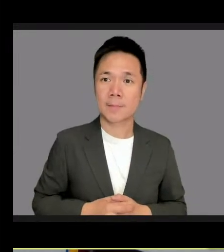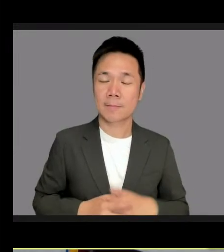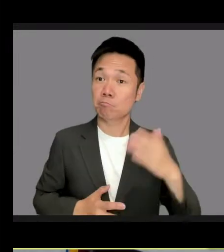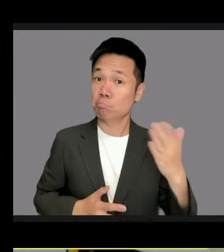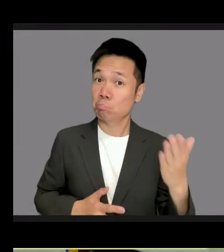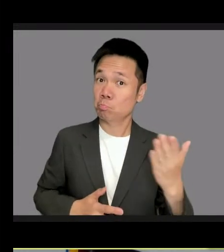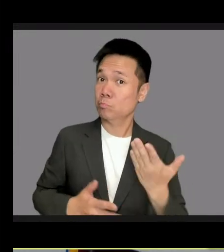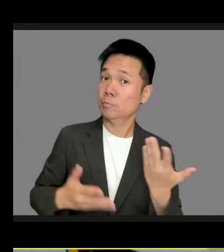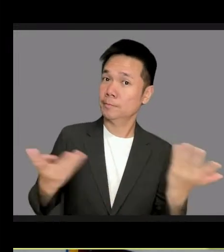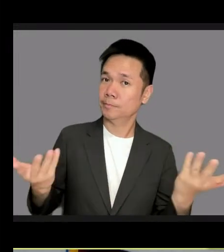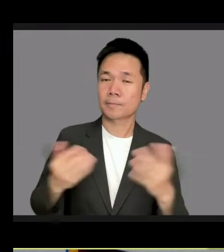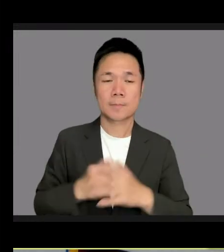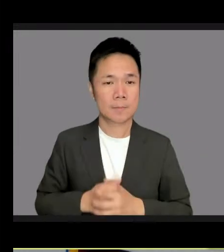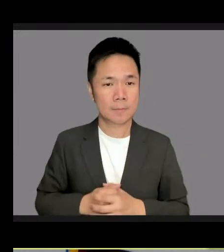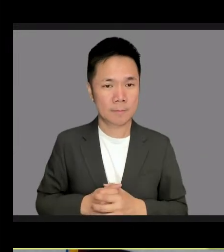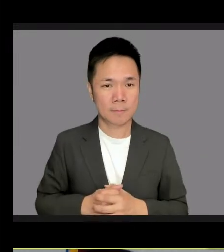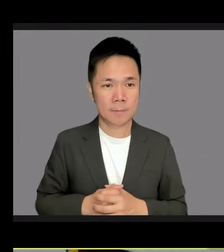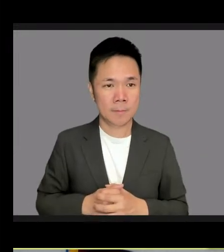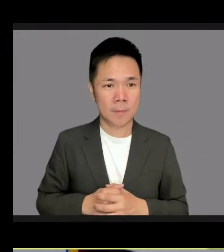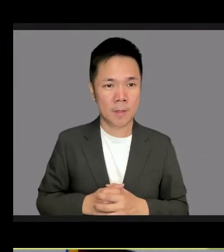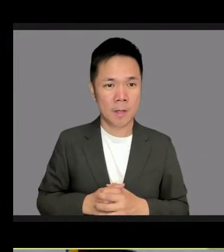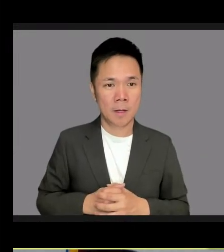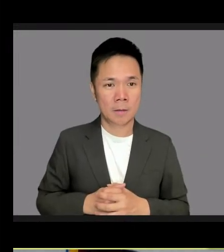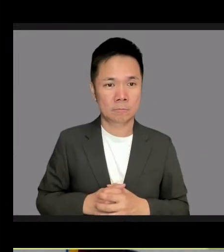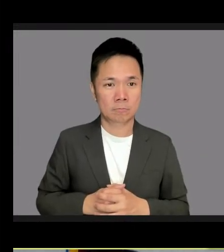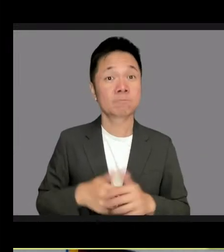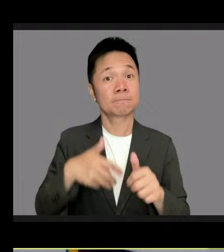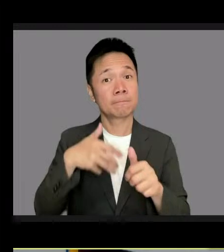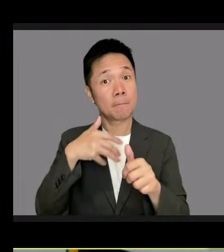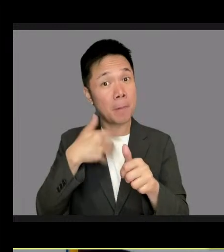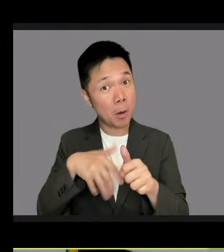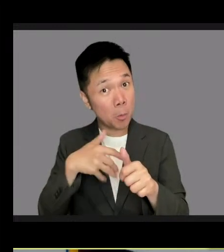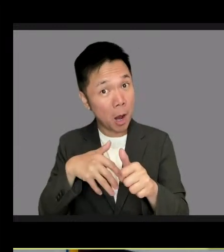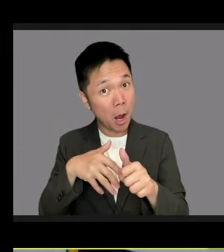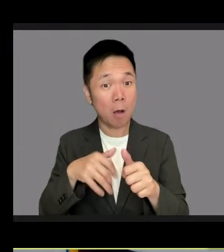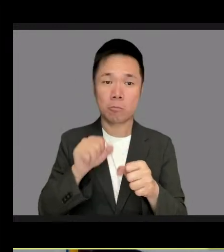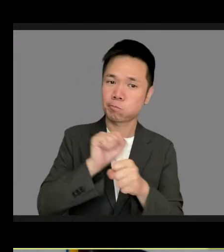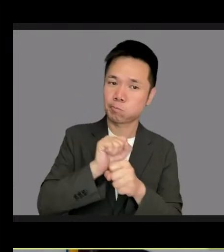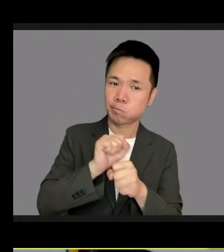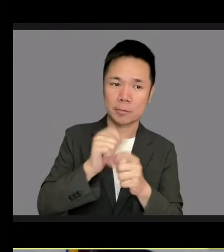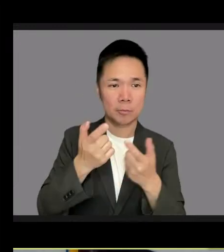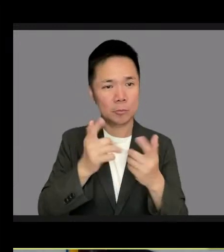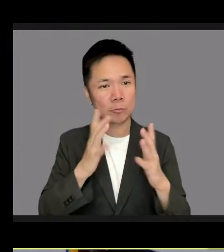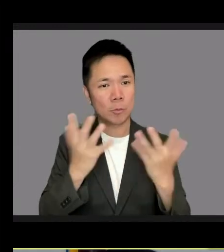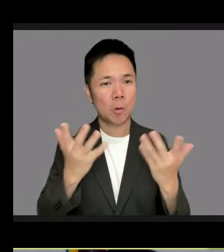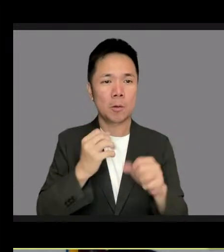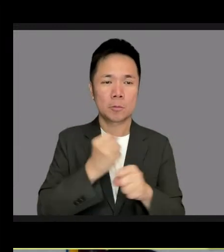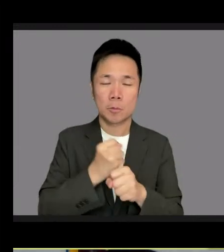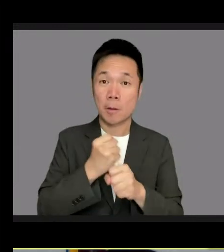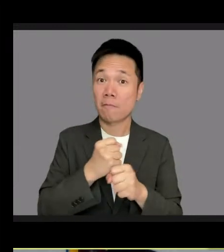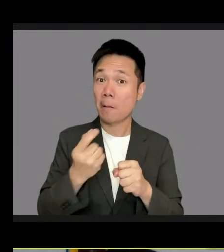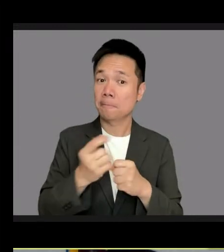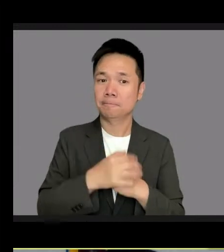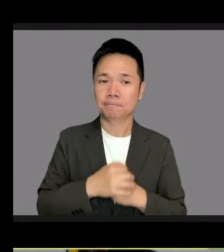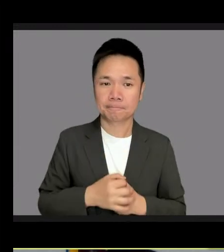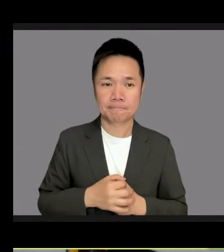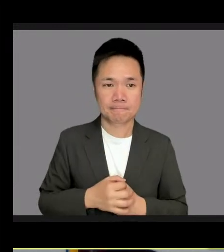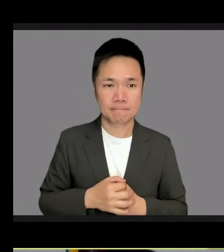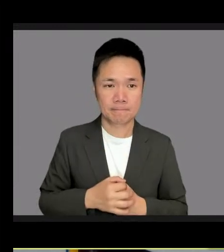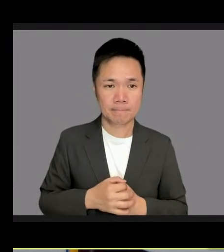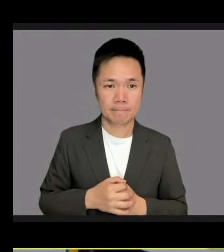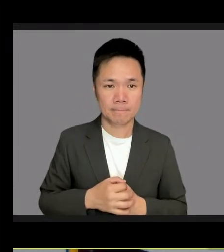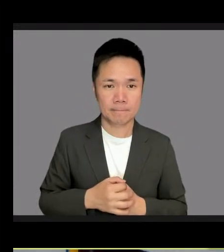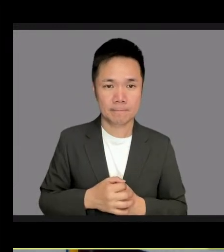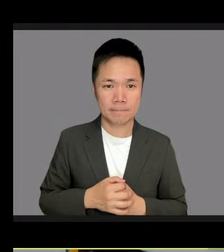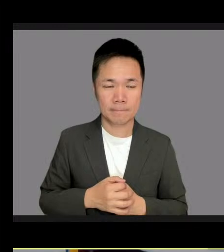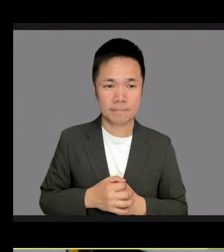she has a lot of background on manual testing. So obviously, we all do a lot